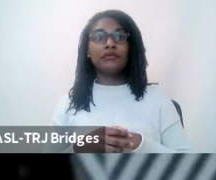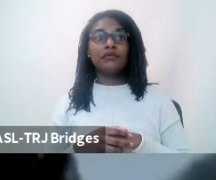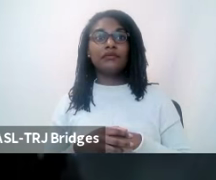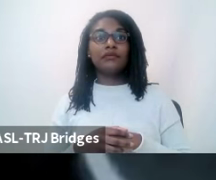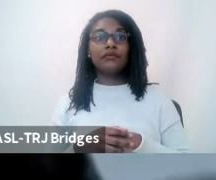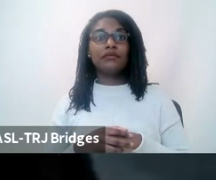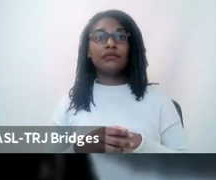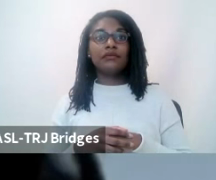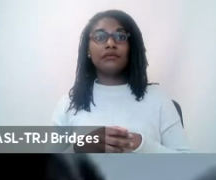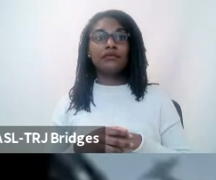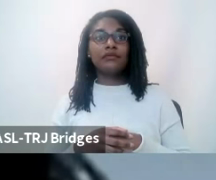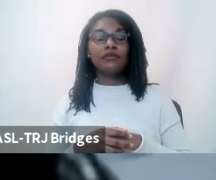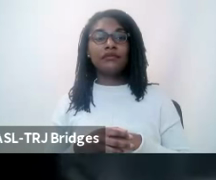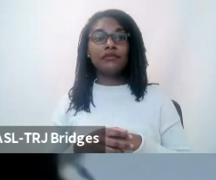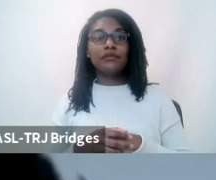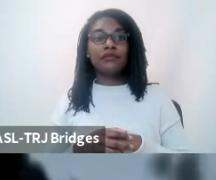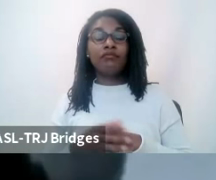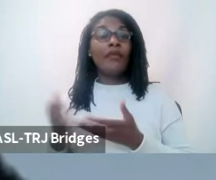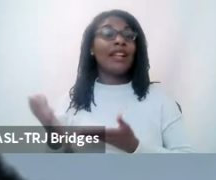By their very presence